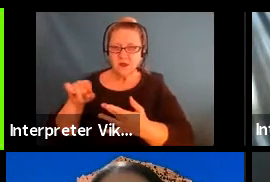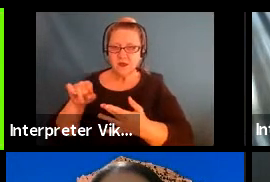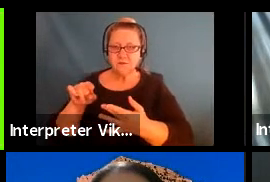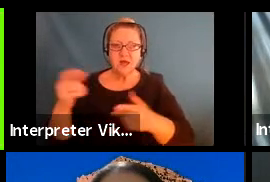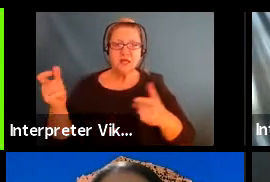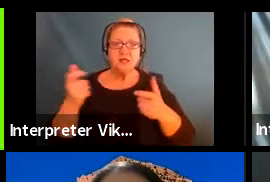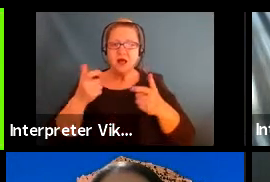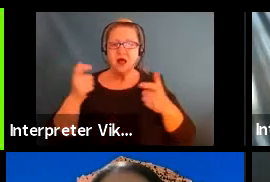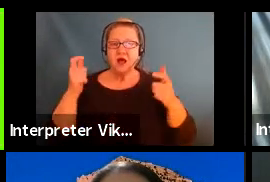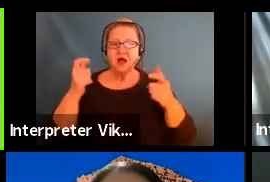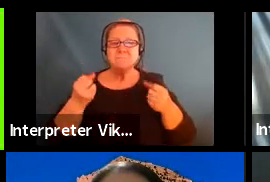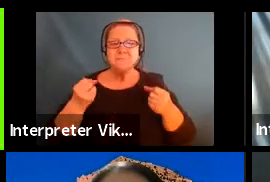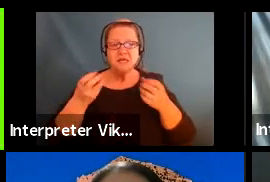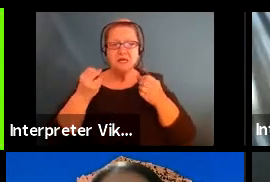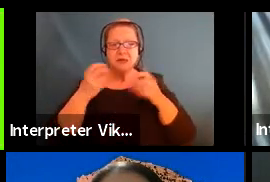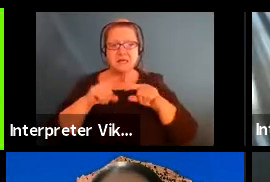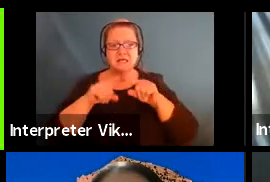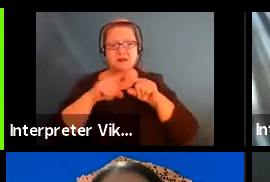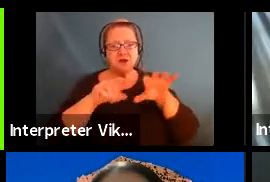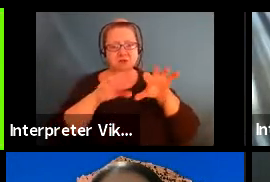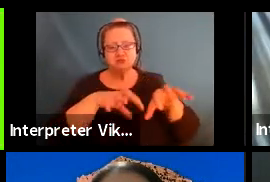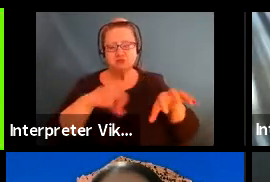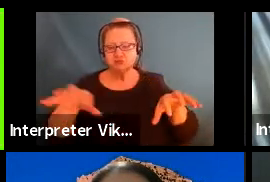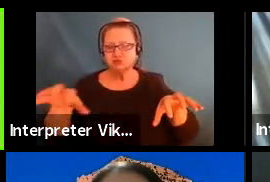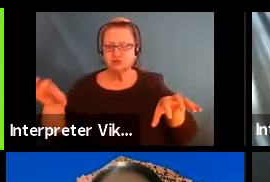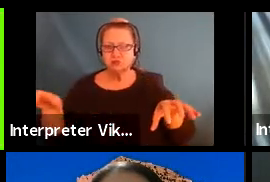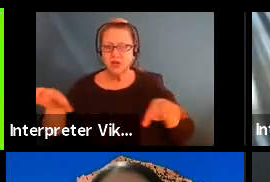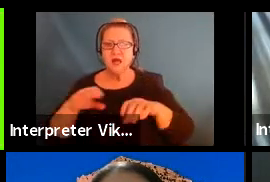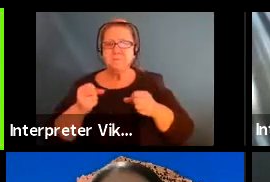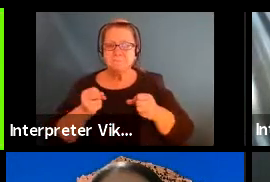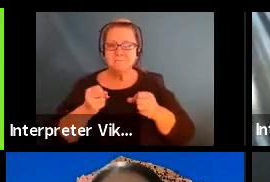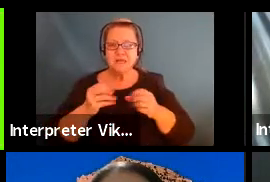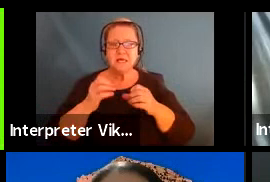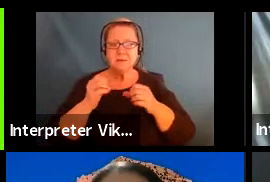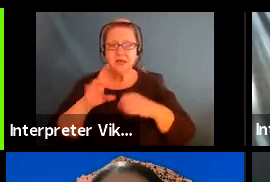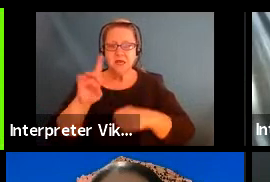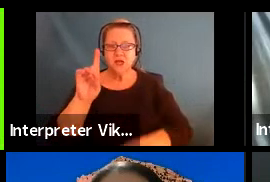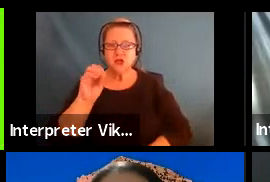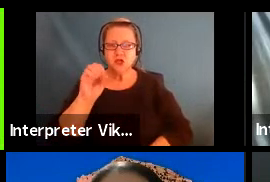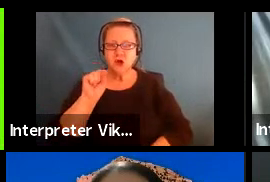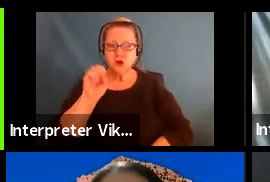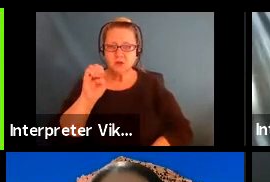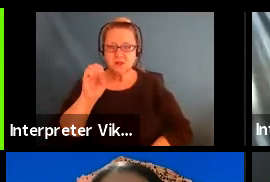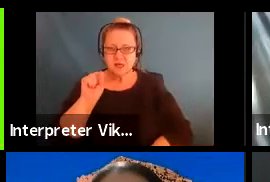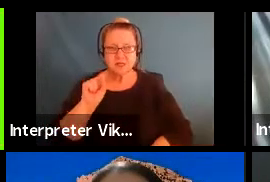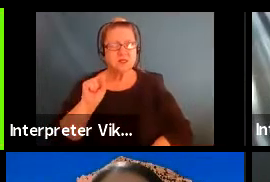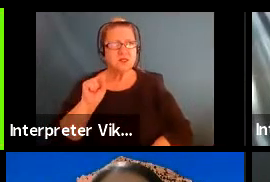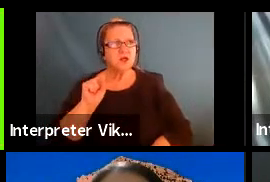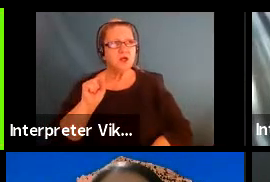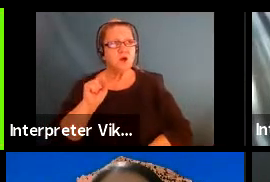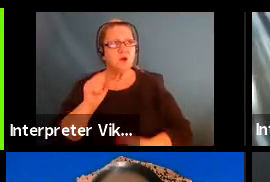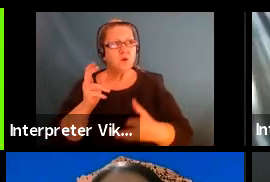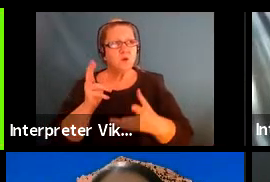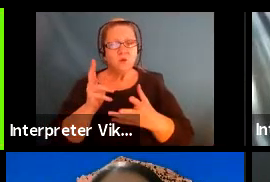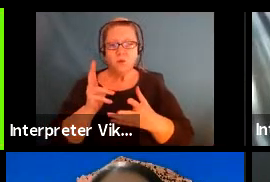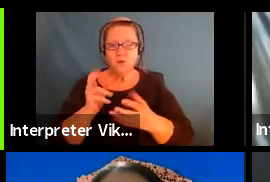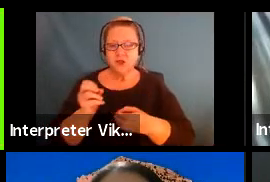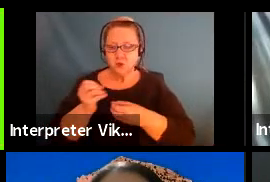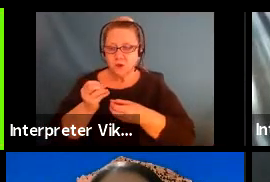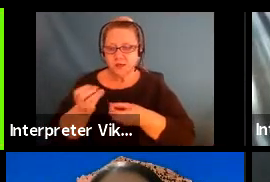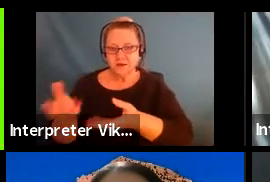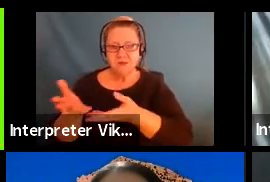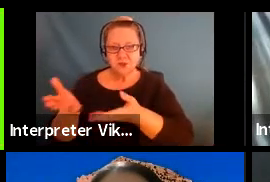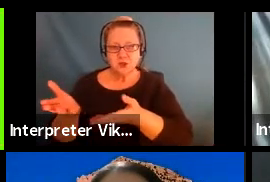large number of facilities and a large number of doses, and want to get them to those members